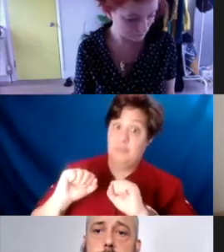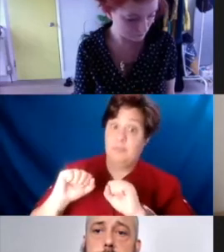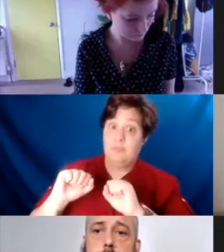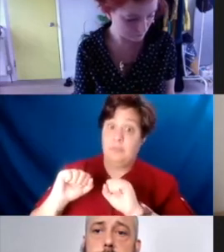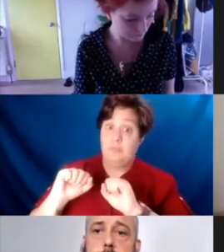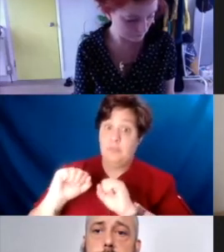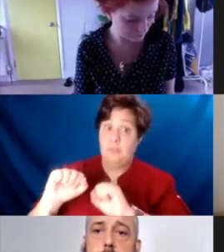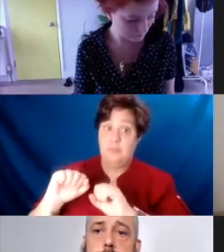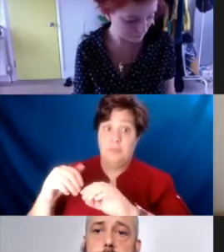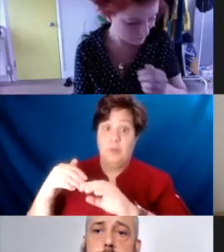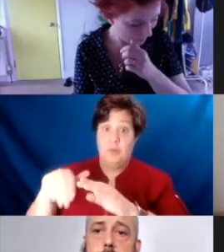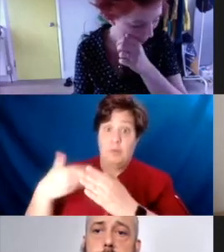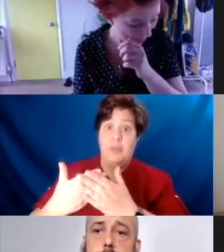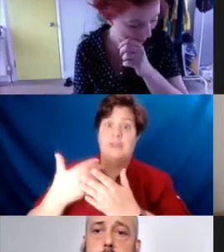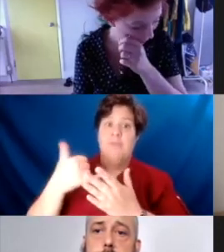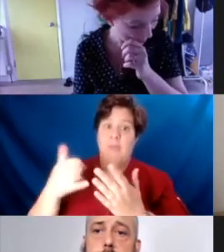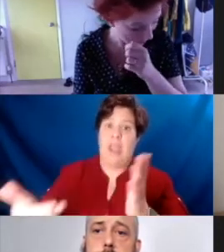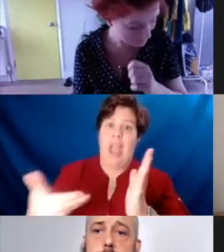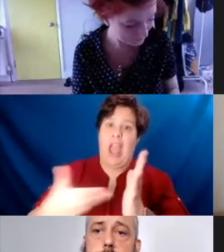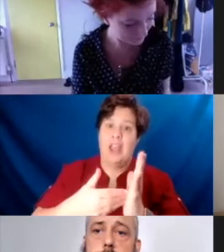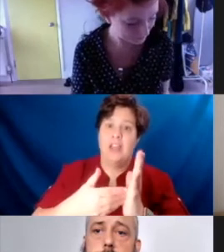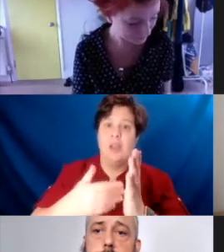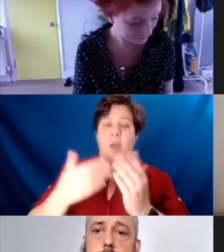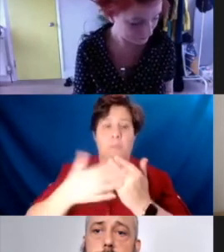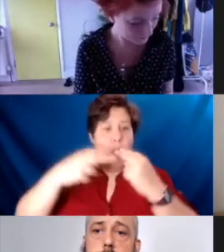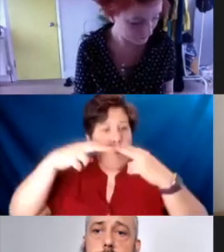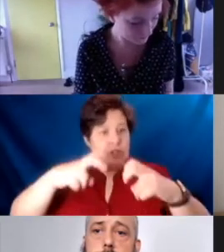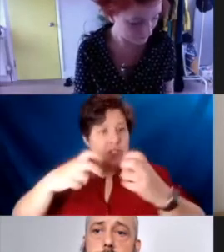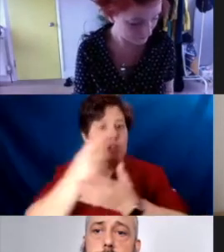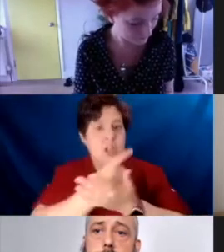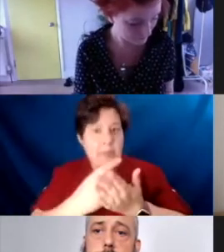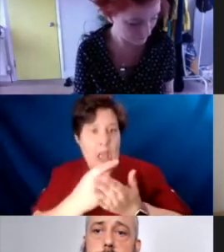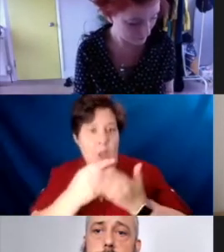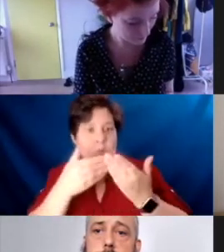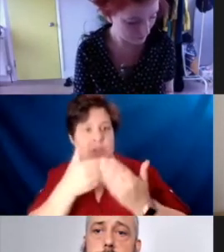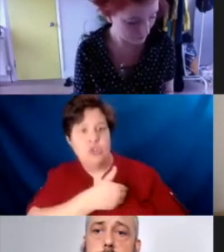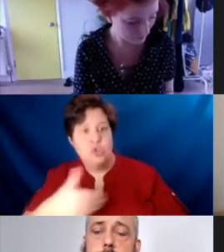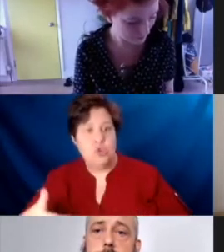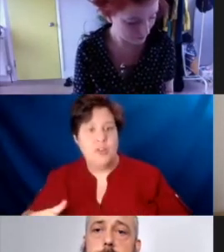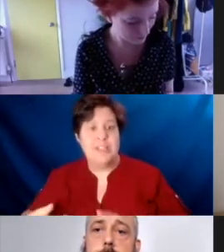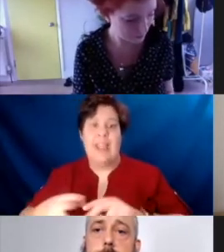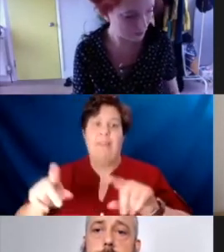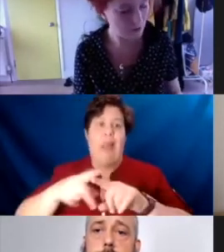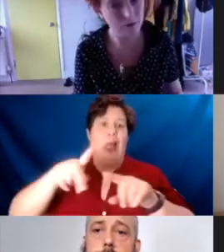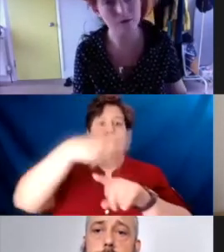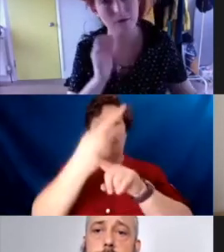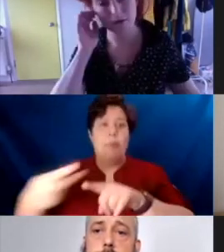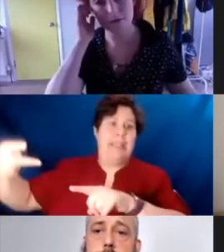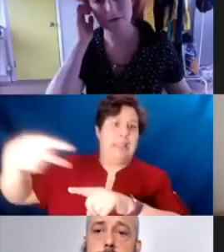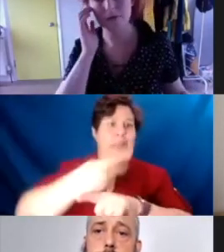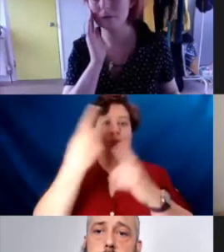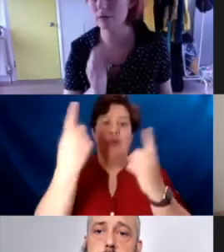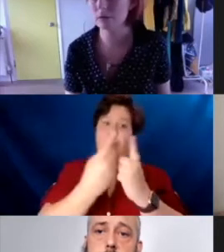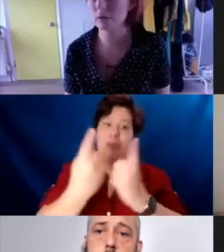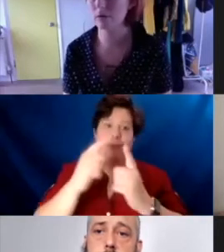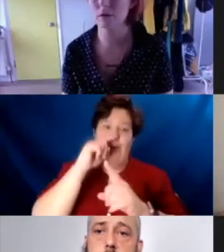going to put in for, then maybe put something like, further research would have to be done if it's kind of trapeze work or something that we can't talk about right